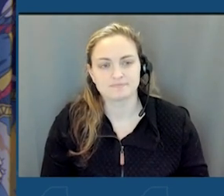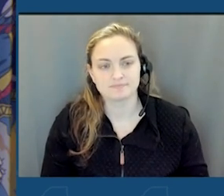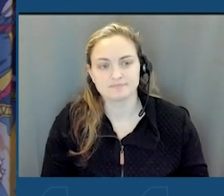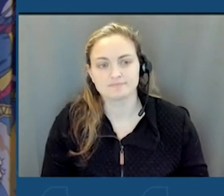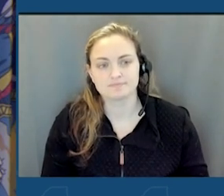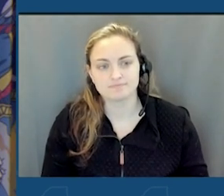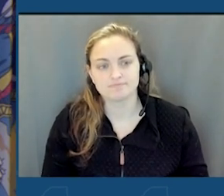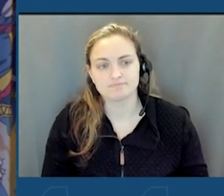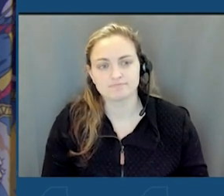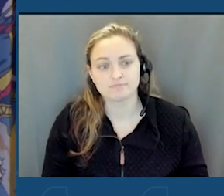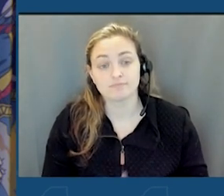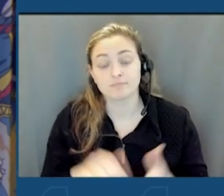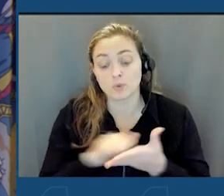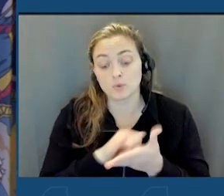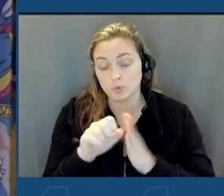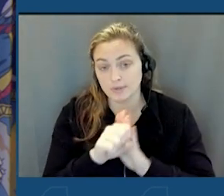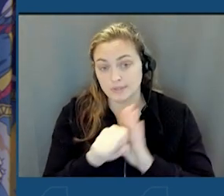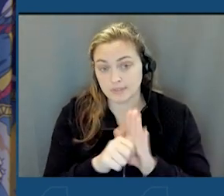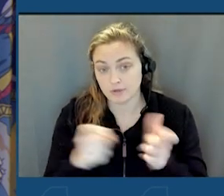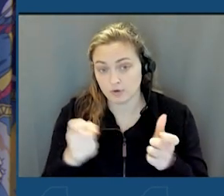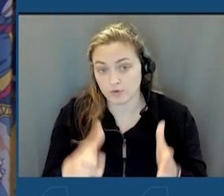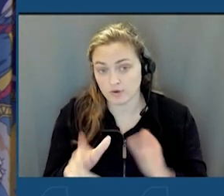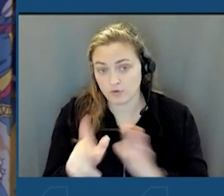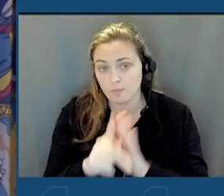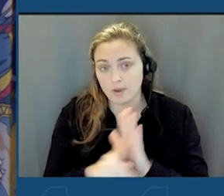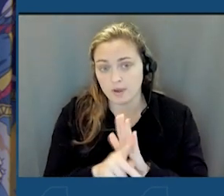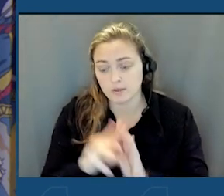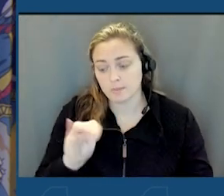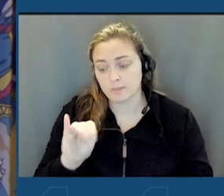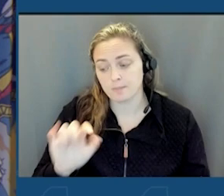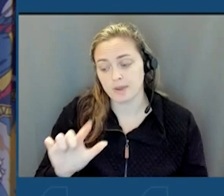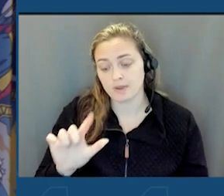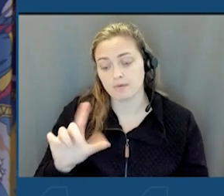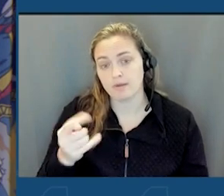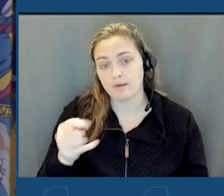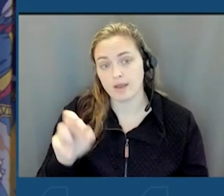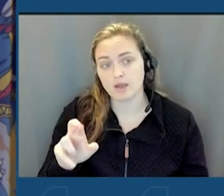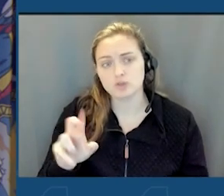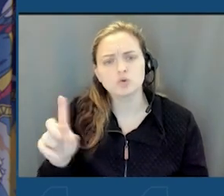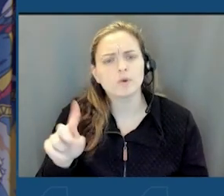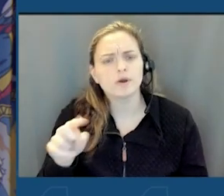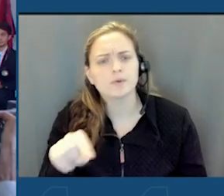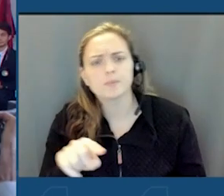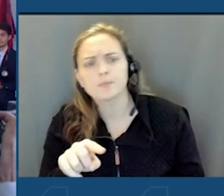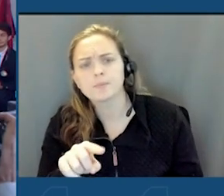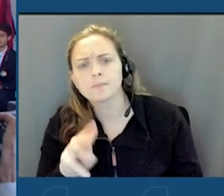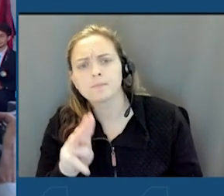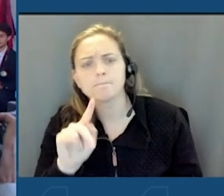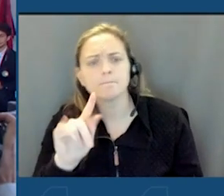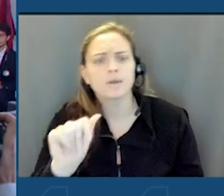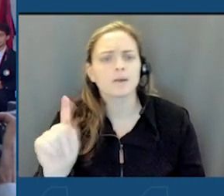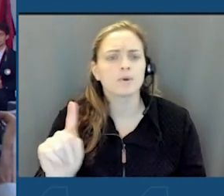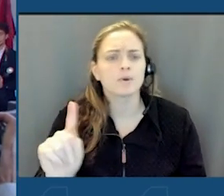New York State's Director of Policy, Micah Lasher, has joined us as well. Micah, where are you? Micah, thank you for coming.